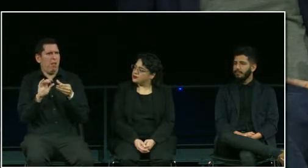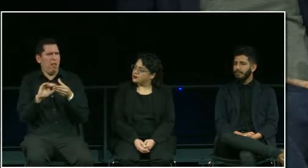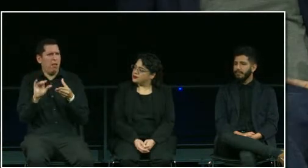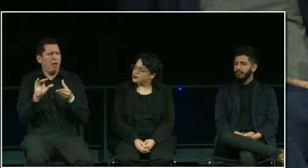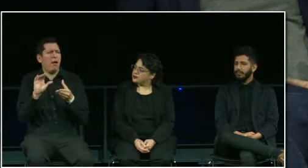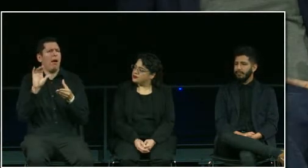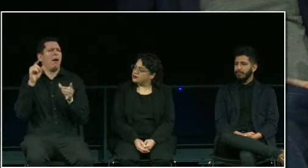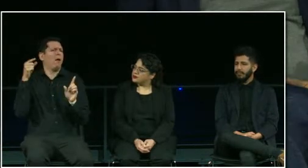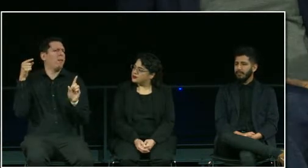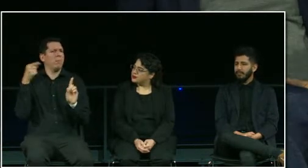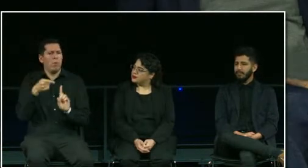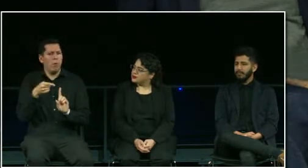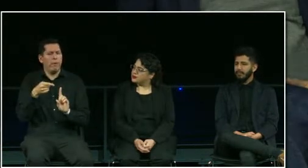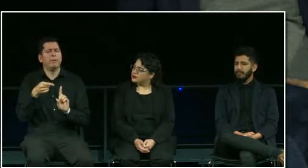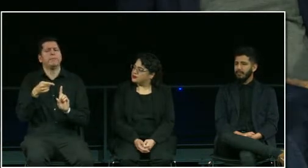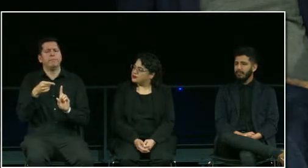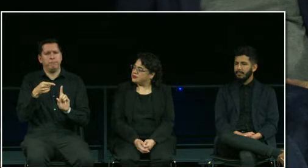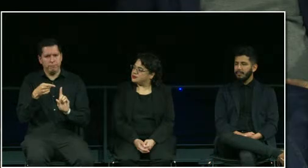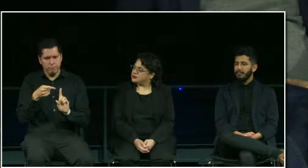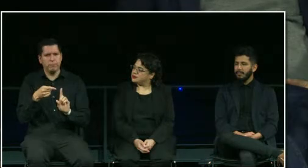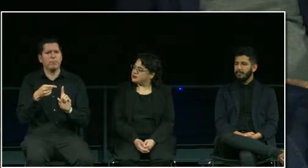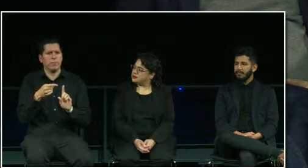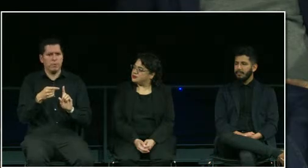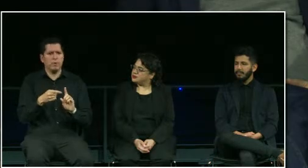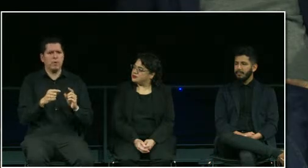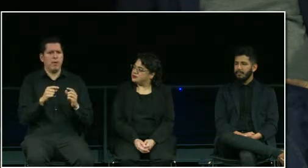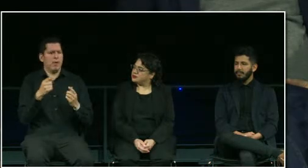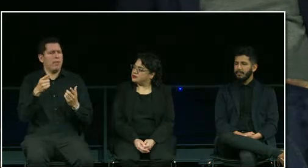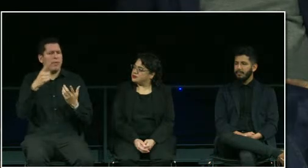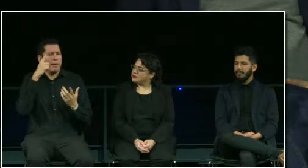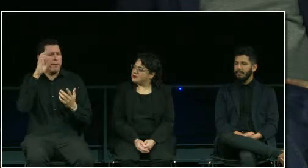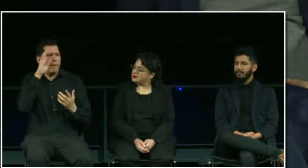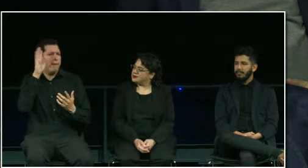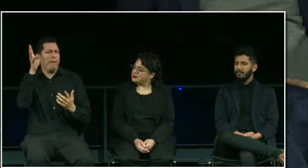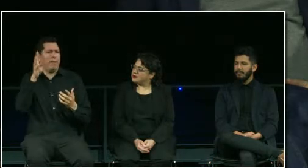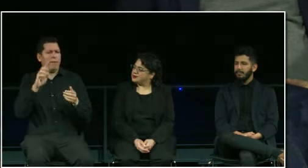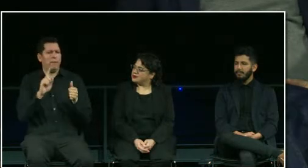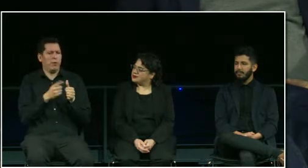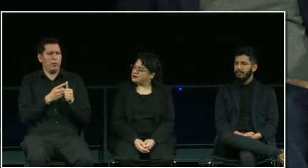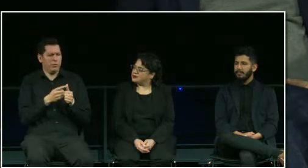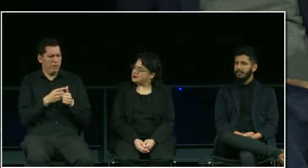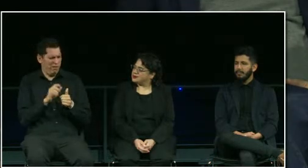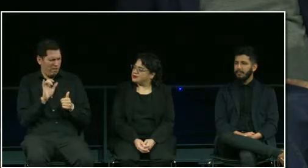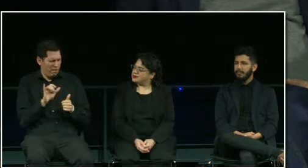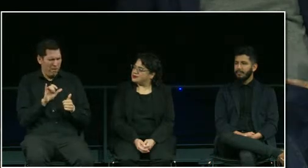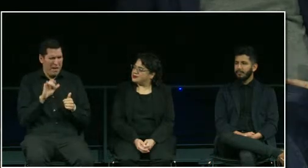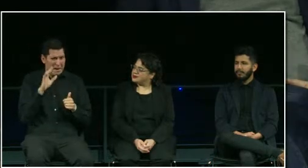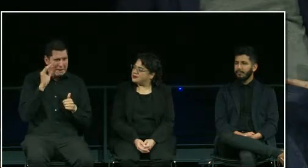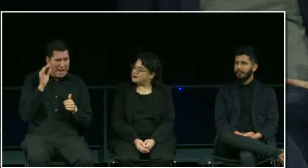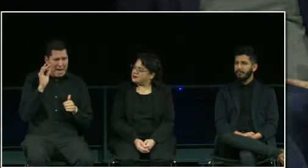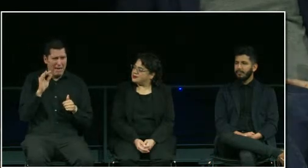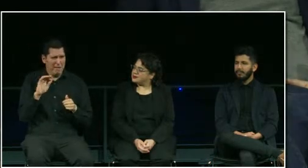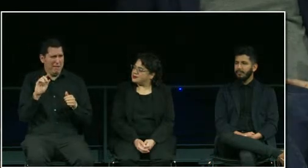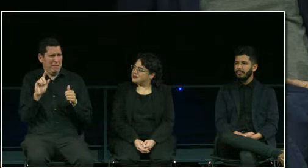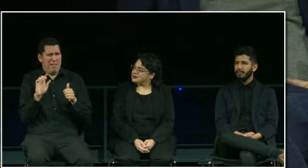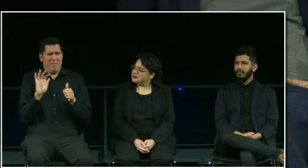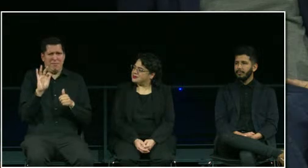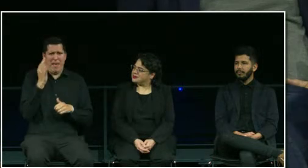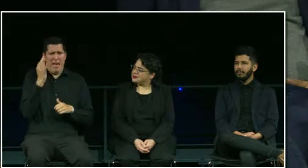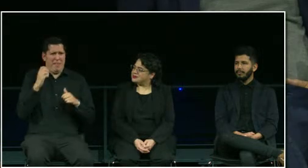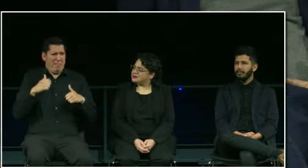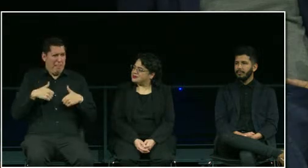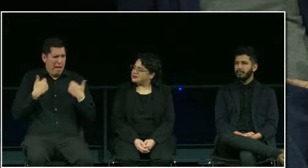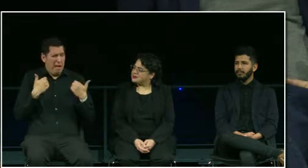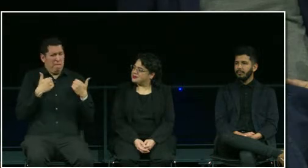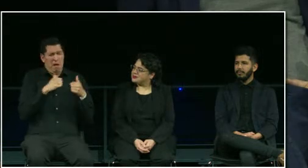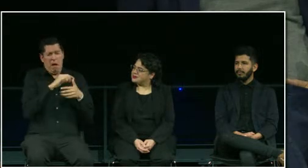is the premise is absurd. It's about a cat on its ninth life. It feels like a fairy tale. But when